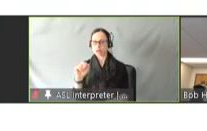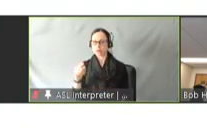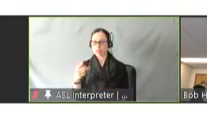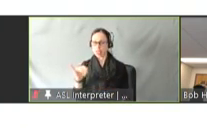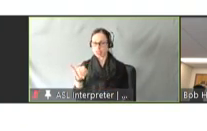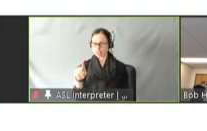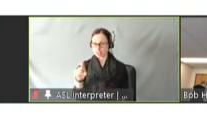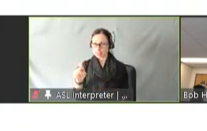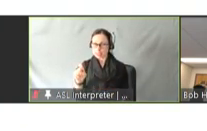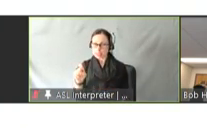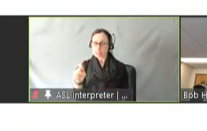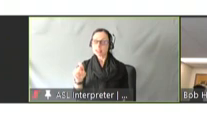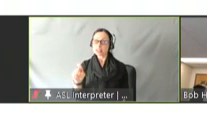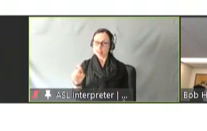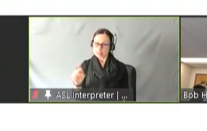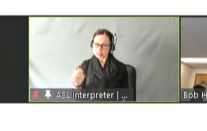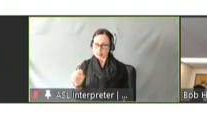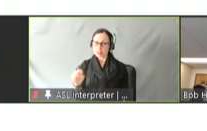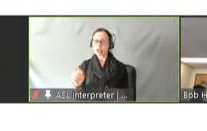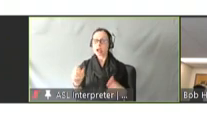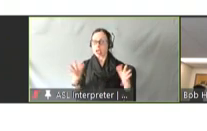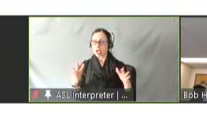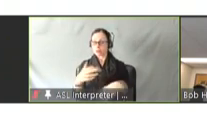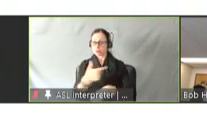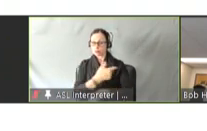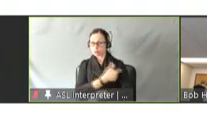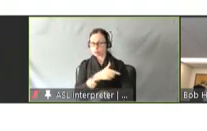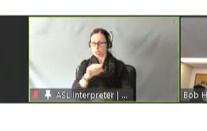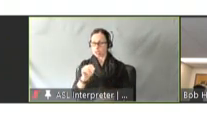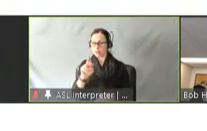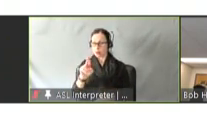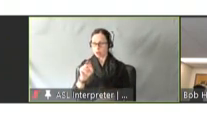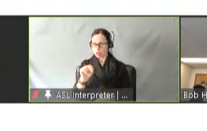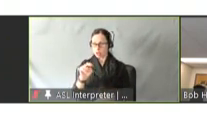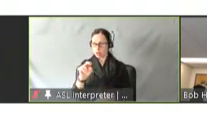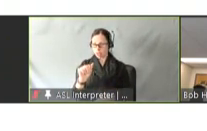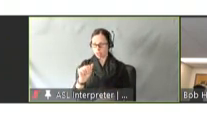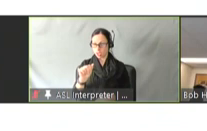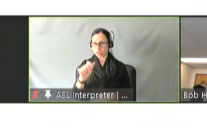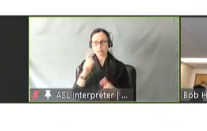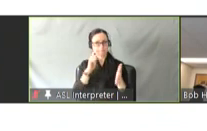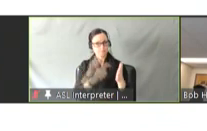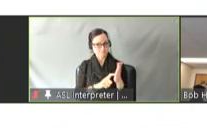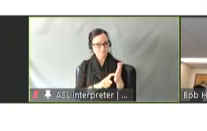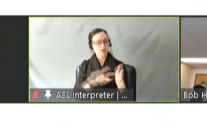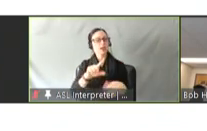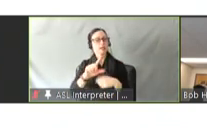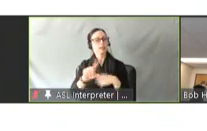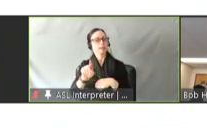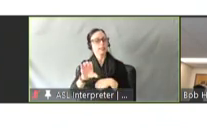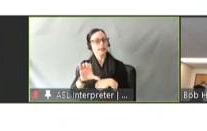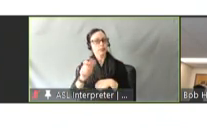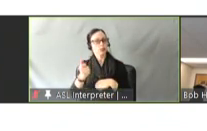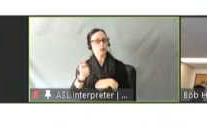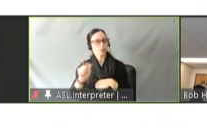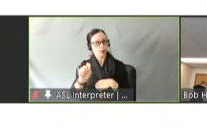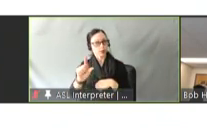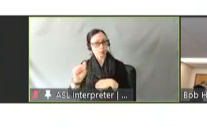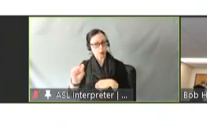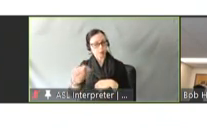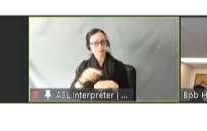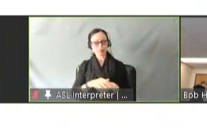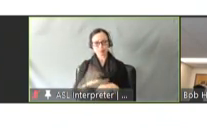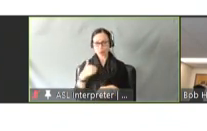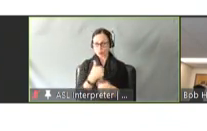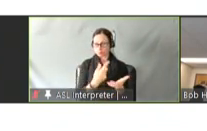Anaphylaxis following mRNA vaccines were identified very early on in December of 2020. We've had